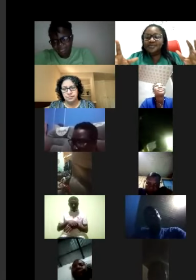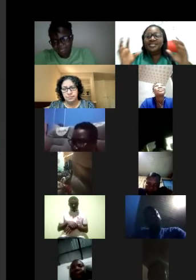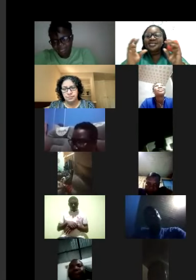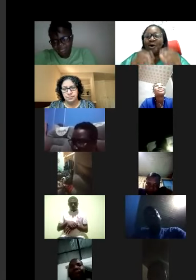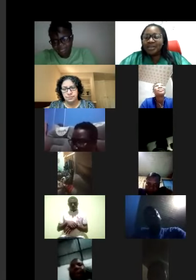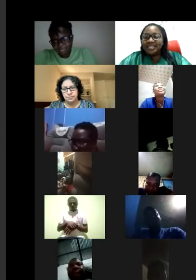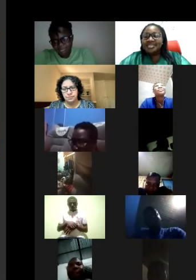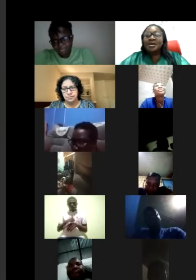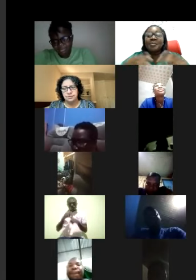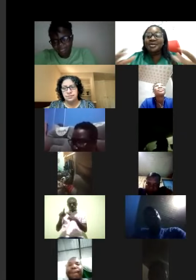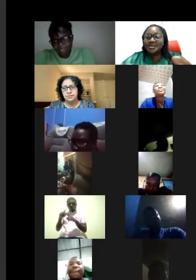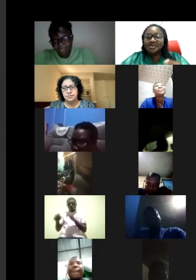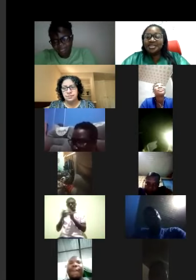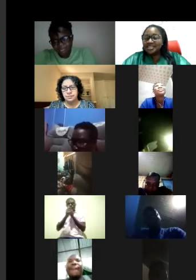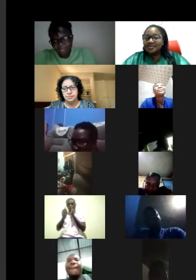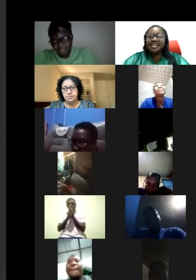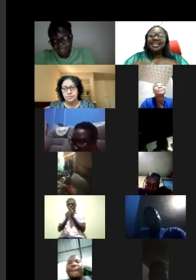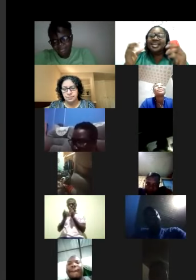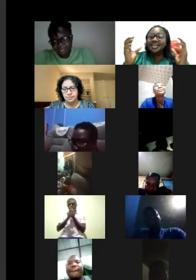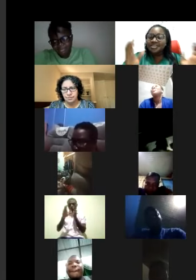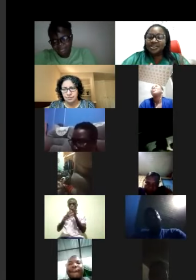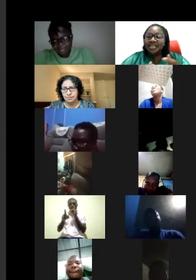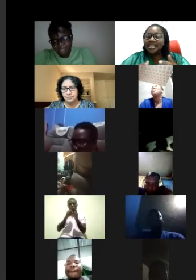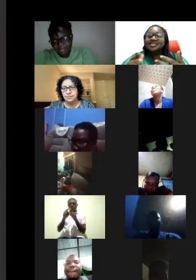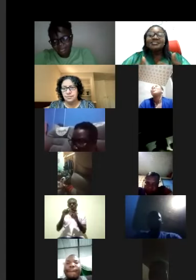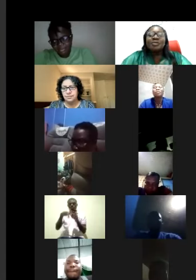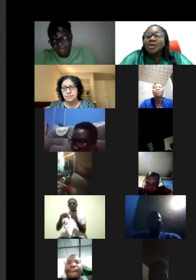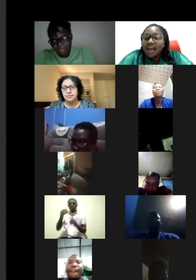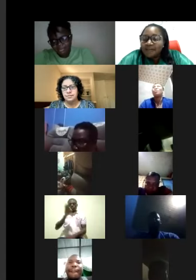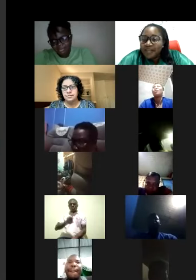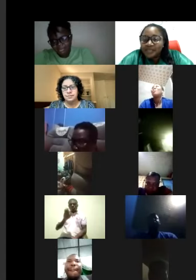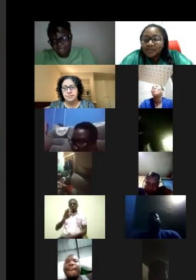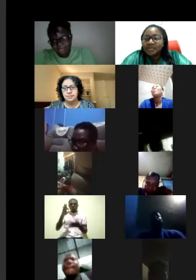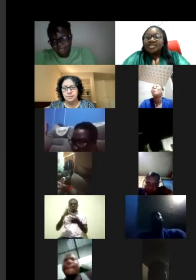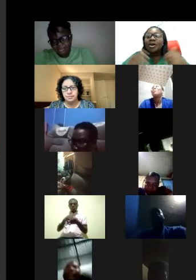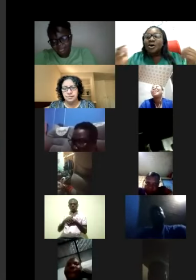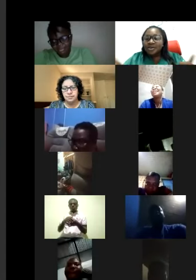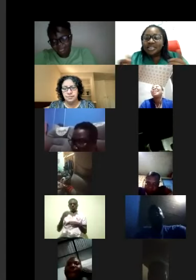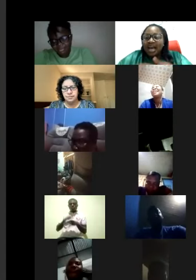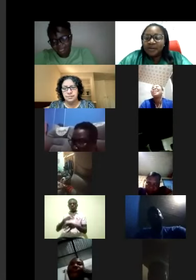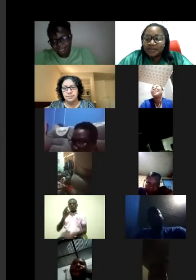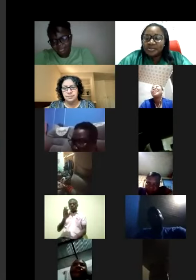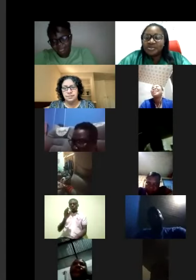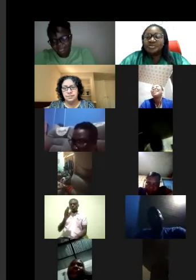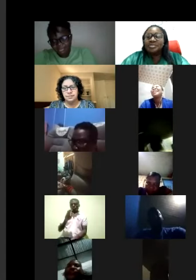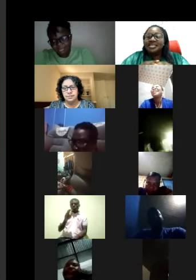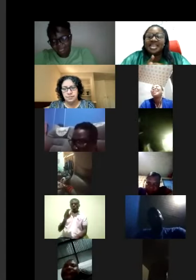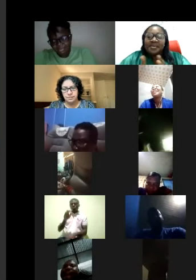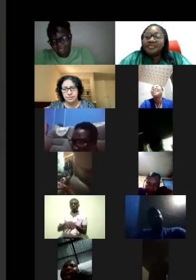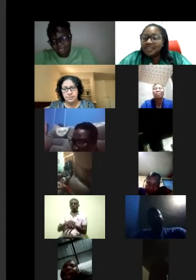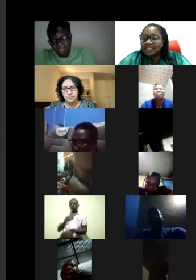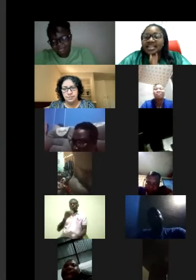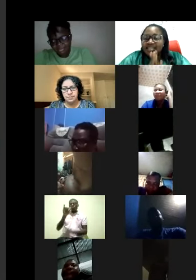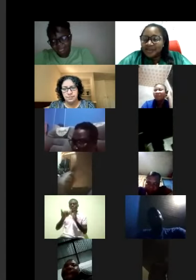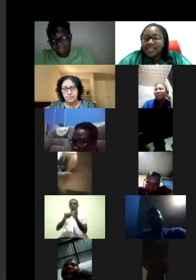different experts on it to come and talk. So this Friday, join us on our Facebook, on our YouTube. Just